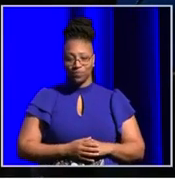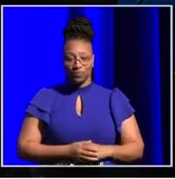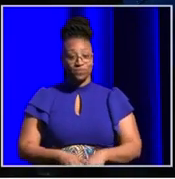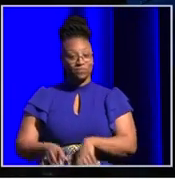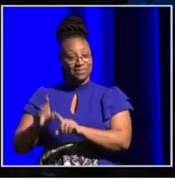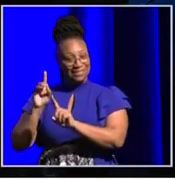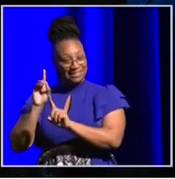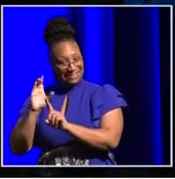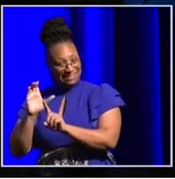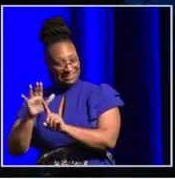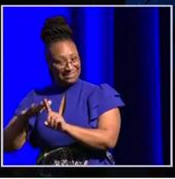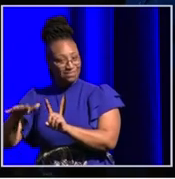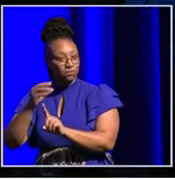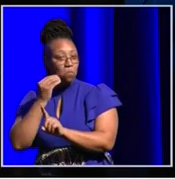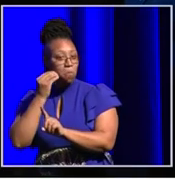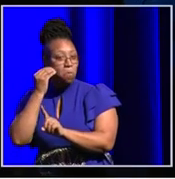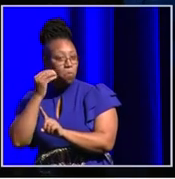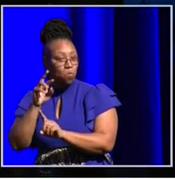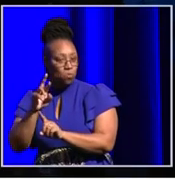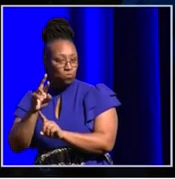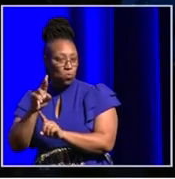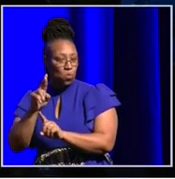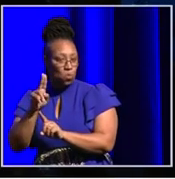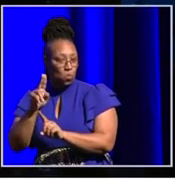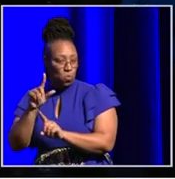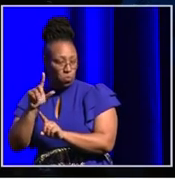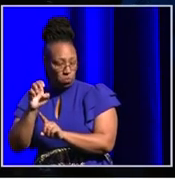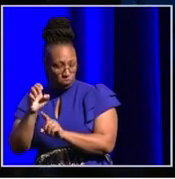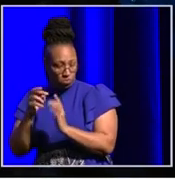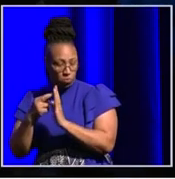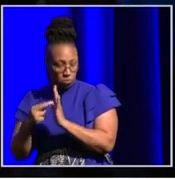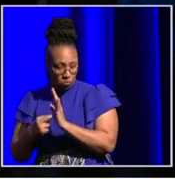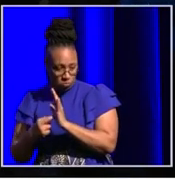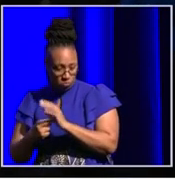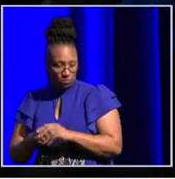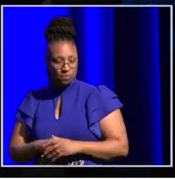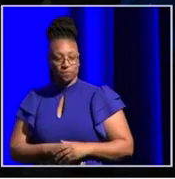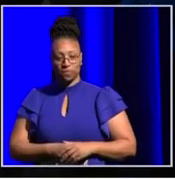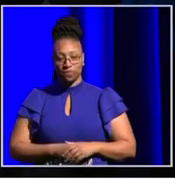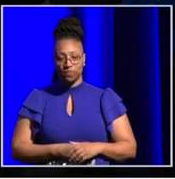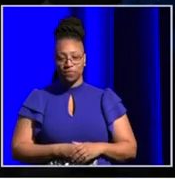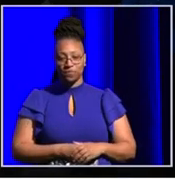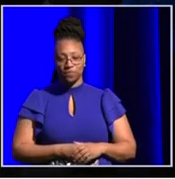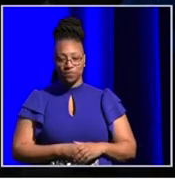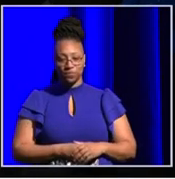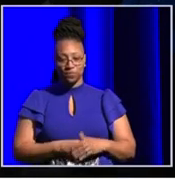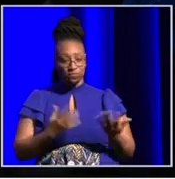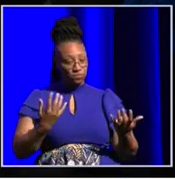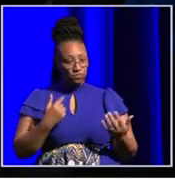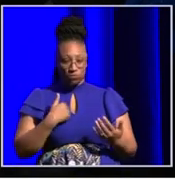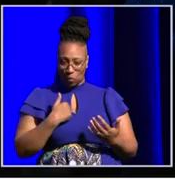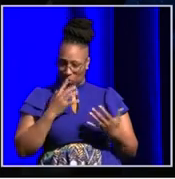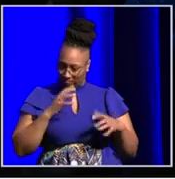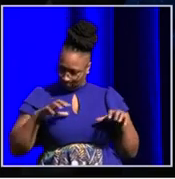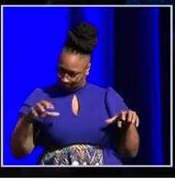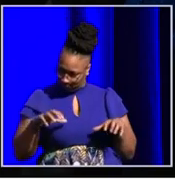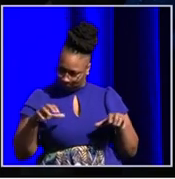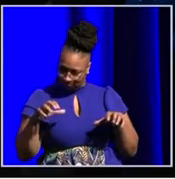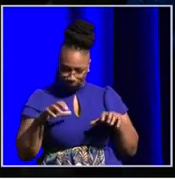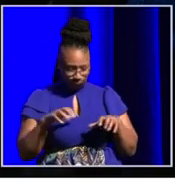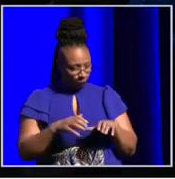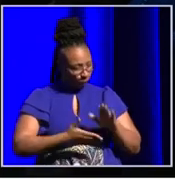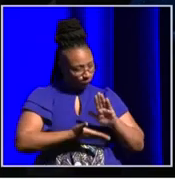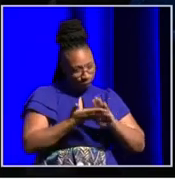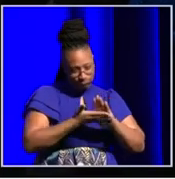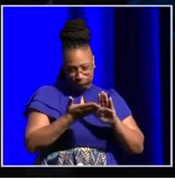Rule Act. And the District of Columbia Home Rule Act. And will faithfully discharge. And will faithfully discharge.